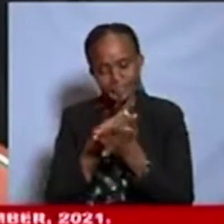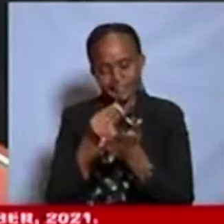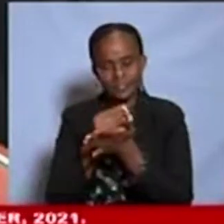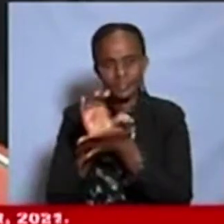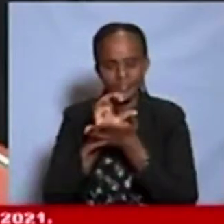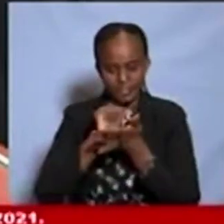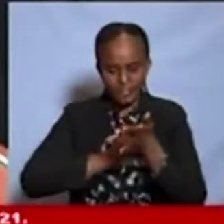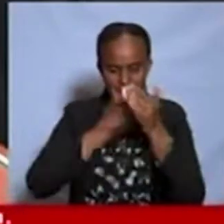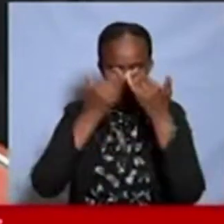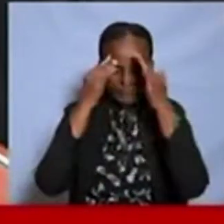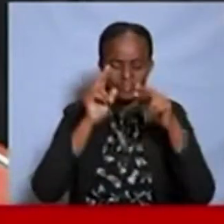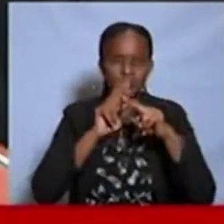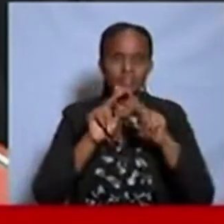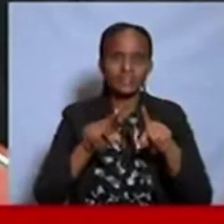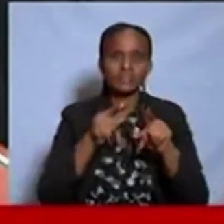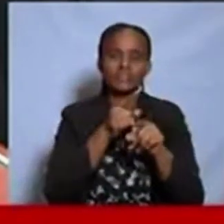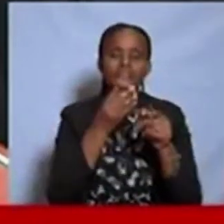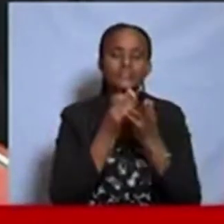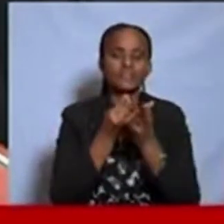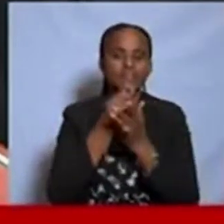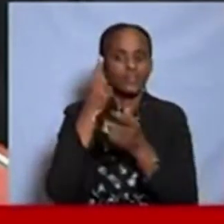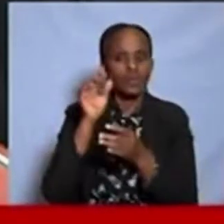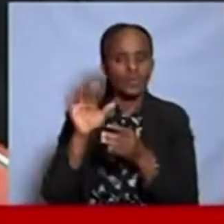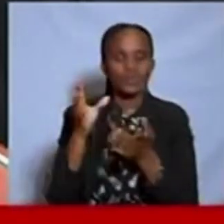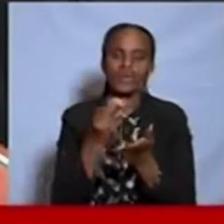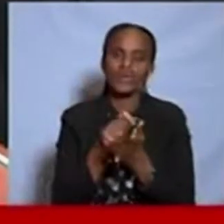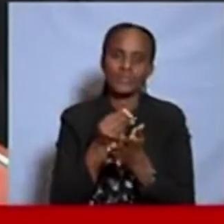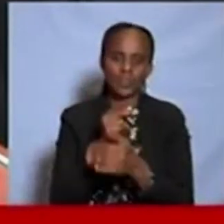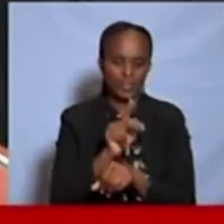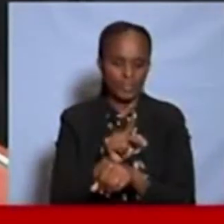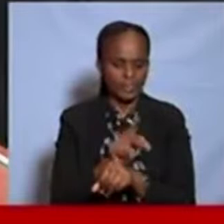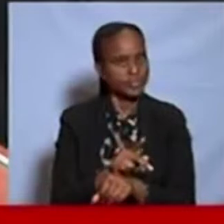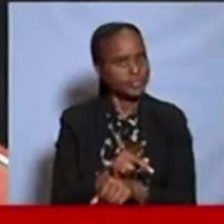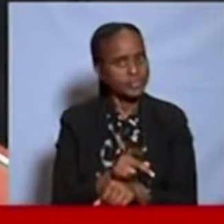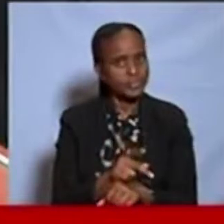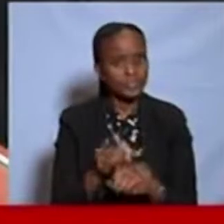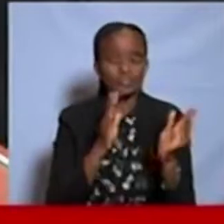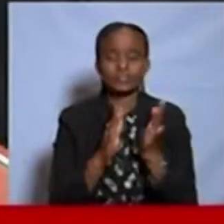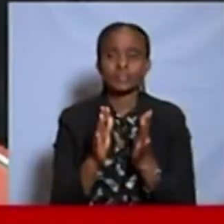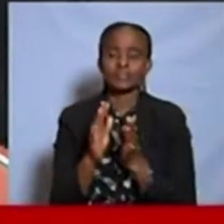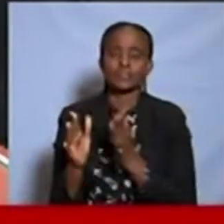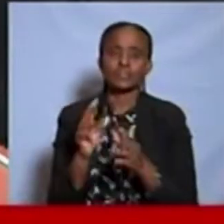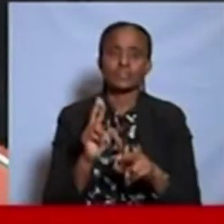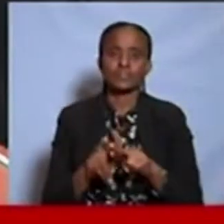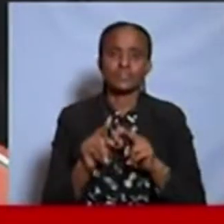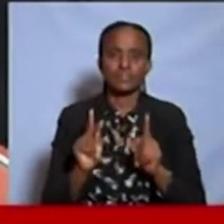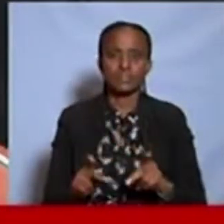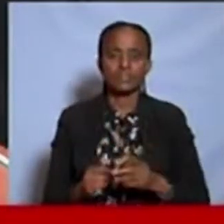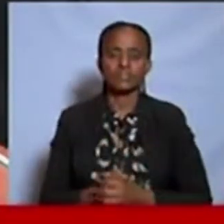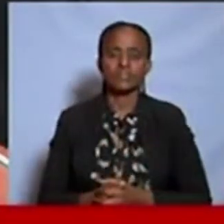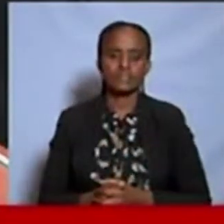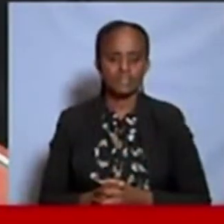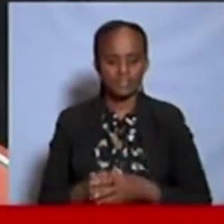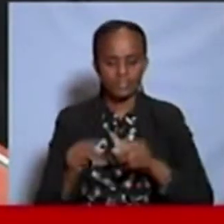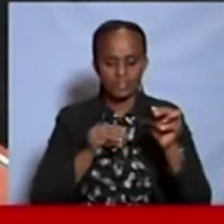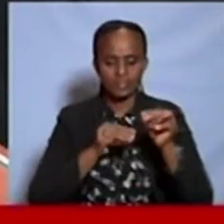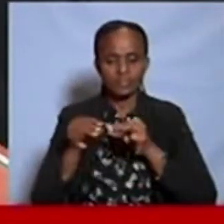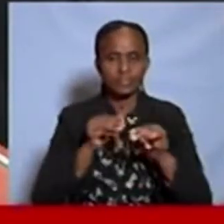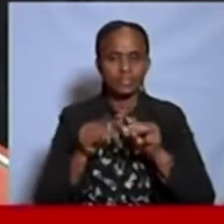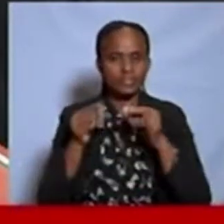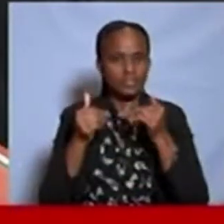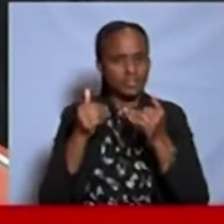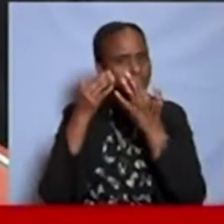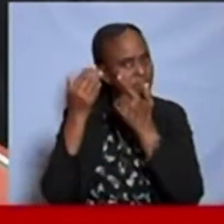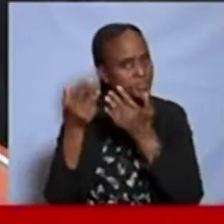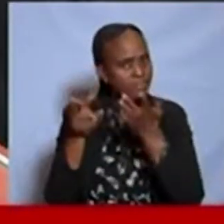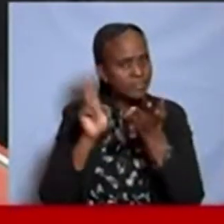we are aware, Chair, that these funds are meant for capital projects. Remedial measures, Chair. Management wishes to submit